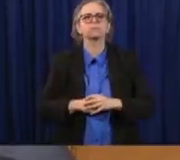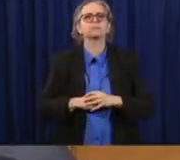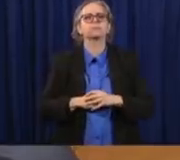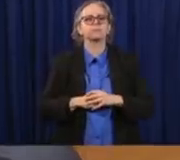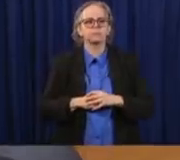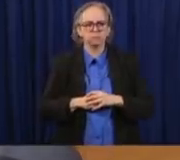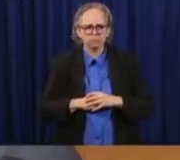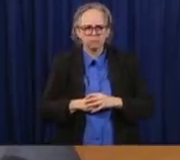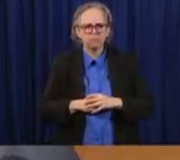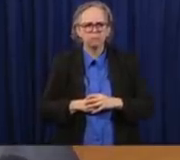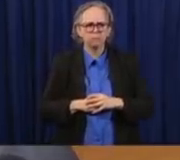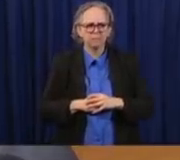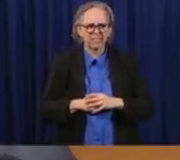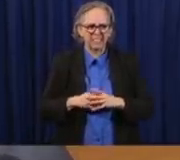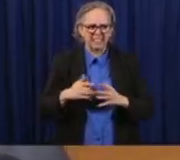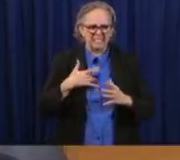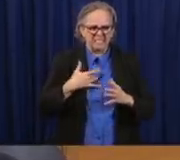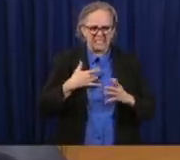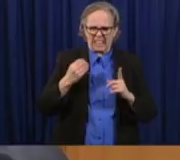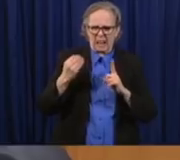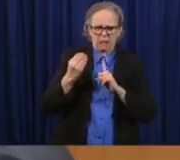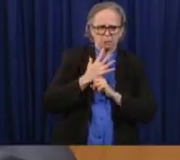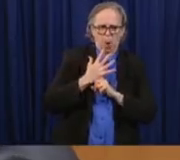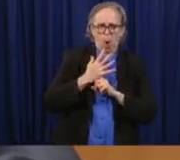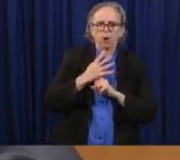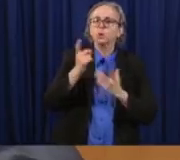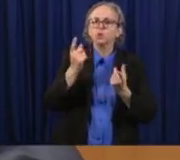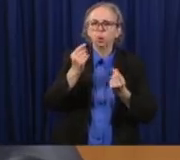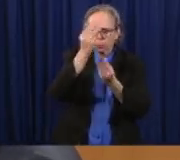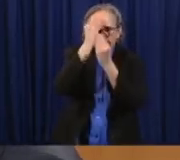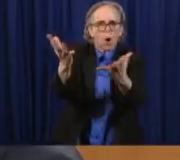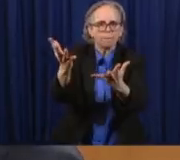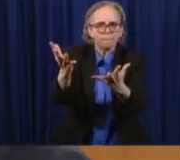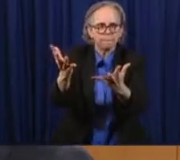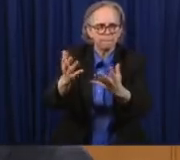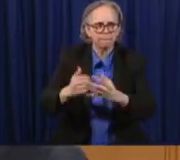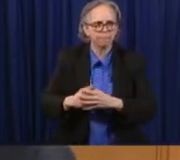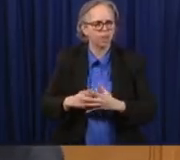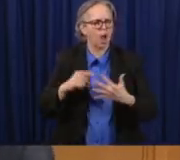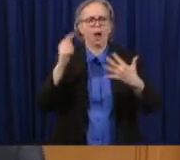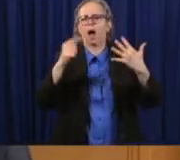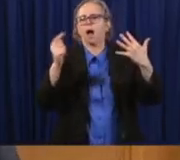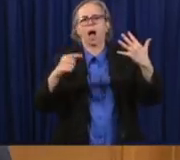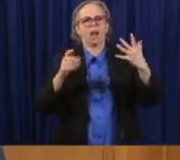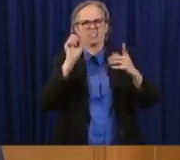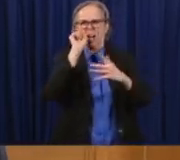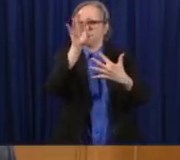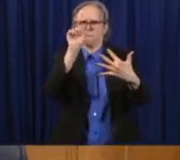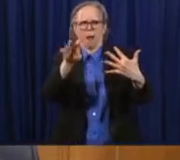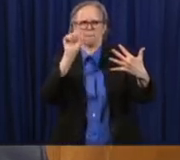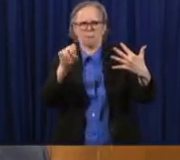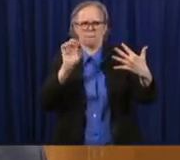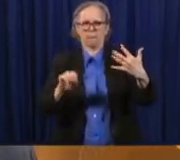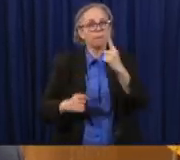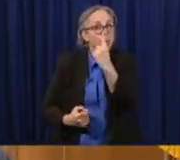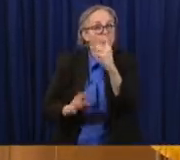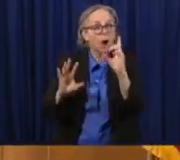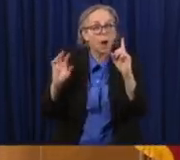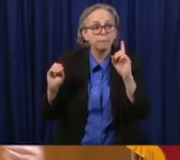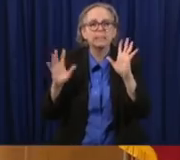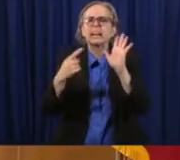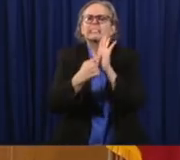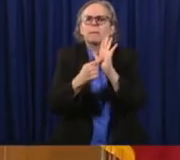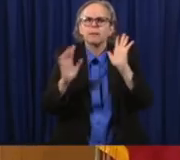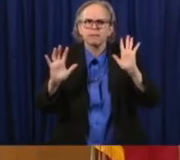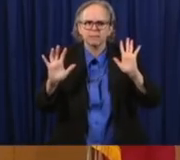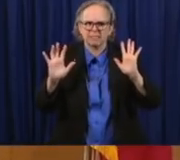suspected exposure to cases of COVID-19, and on. That's just one company, one example, but that's the